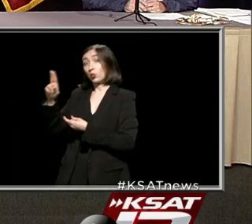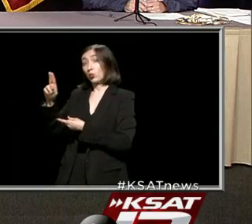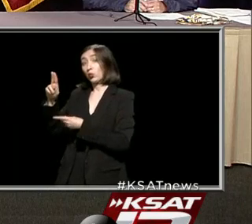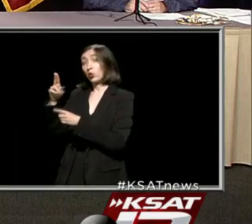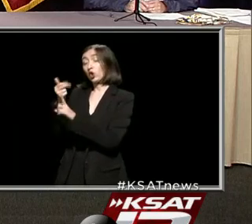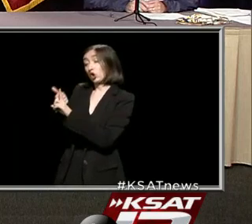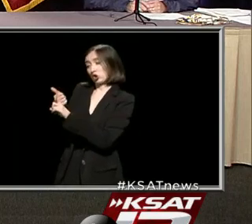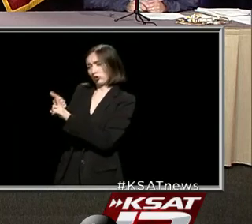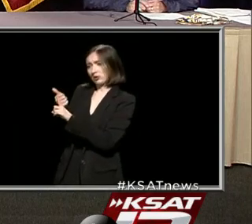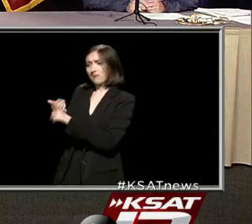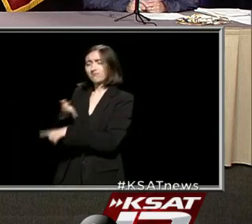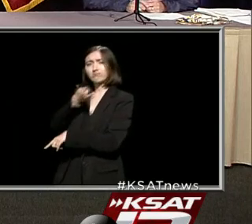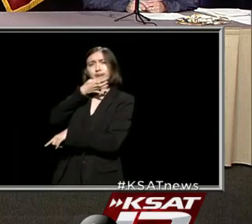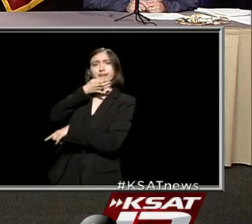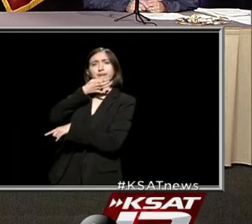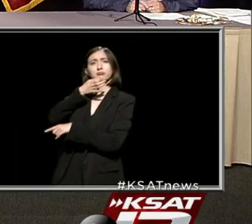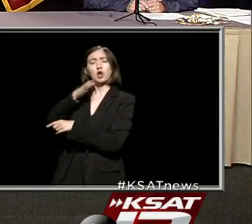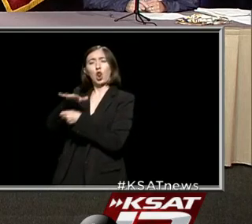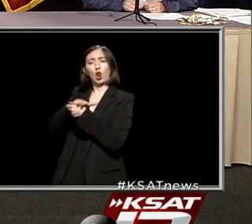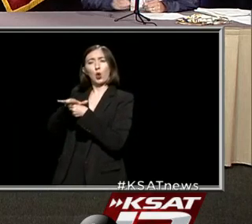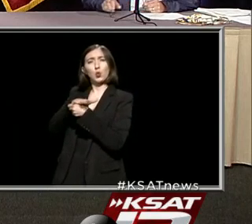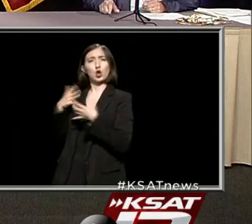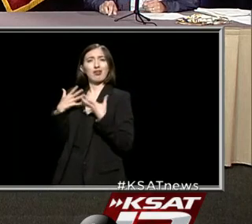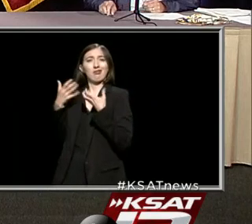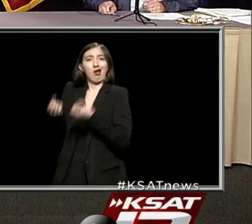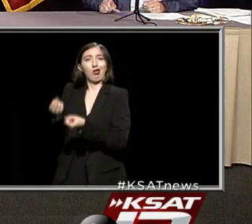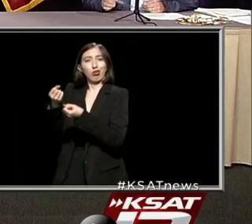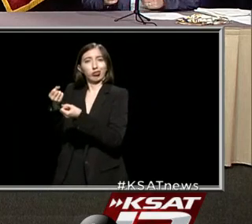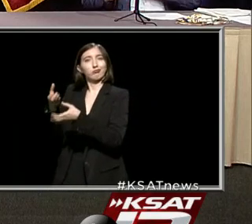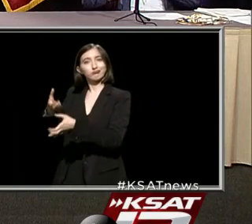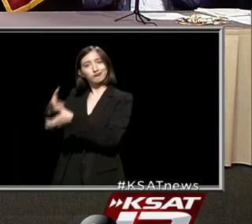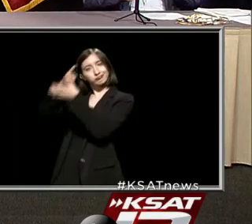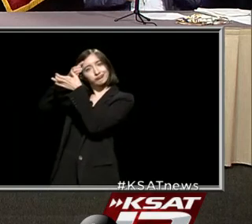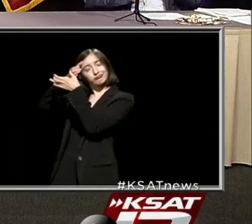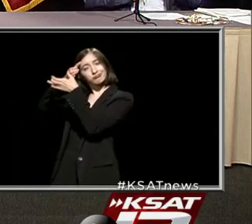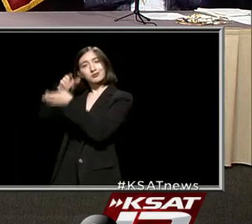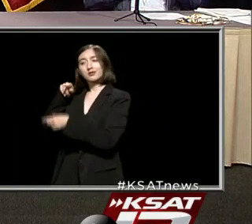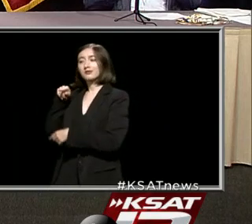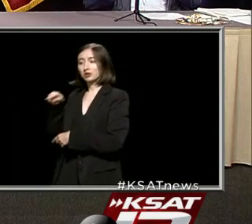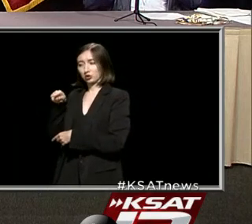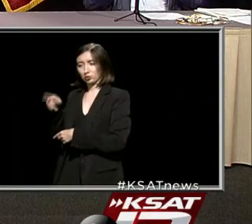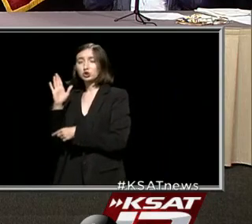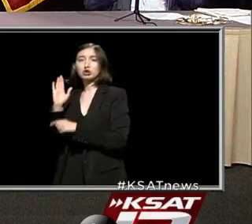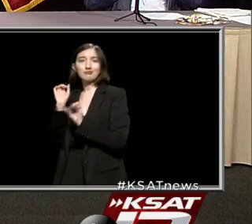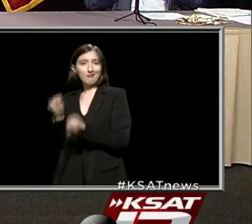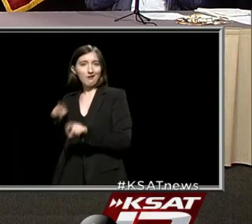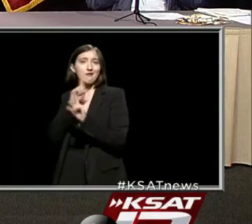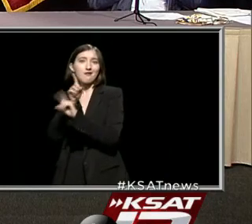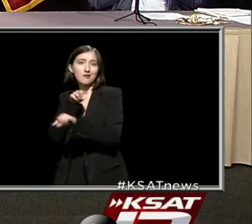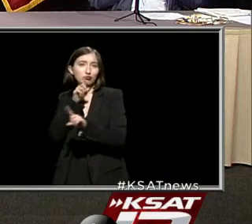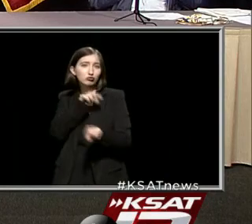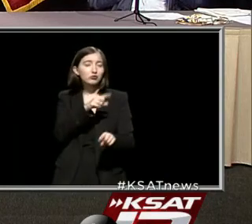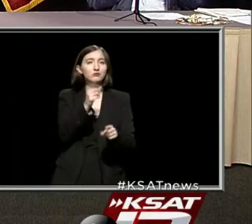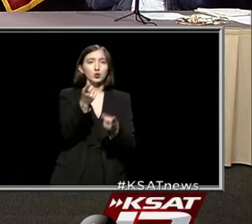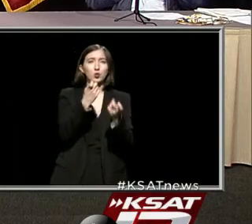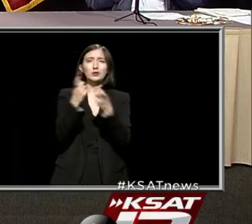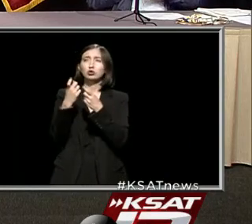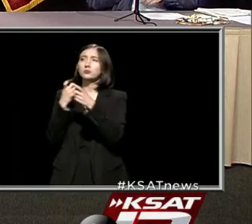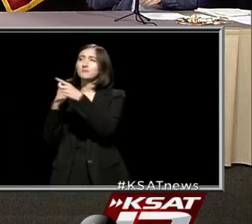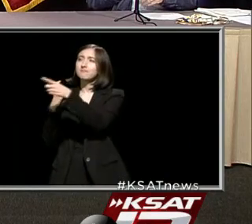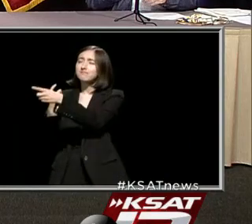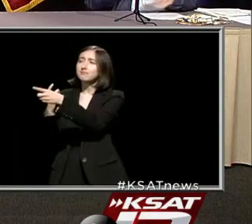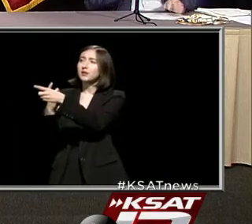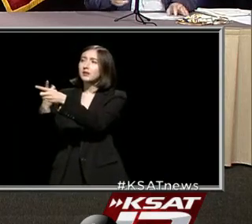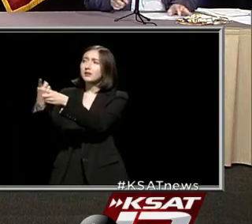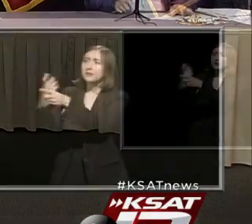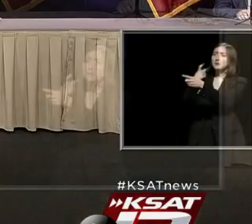talk a little bit about the authorities that we do have in terms of the Metropolitan Health response to this. So we'll go to questions now. Dr. Wu,